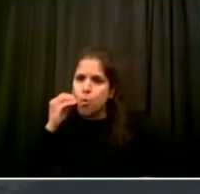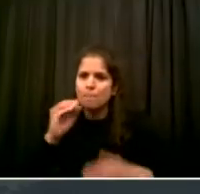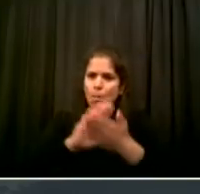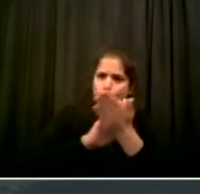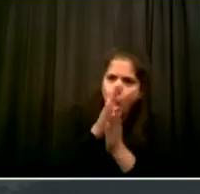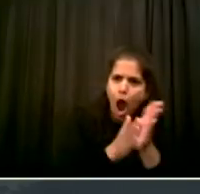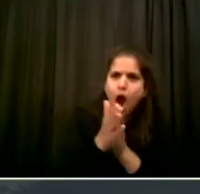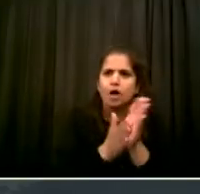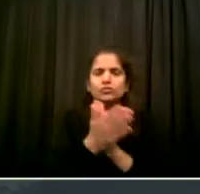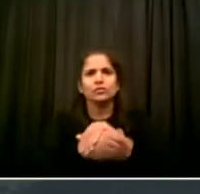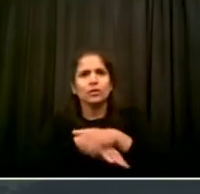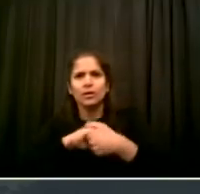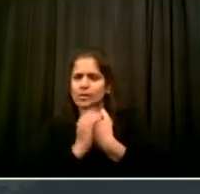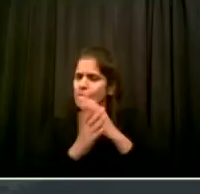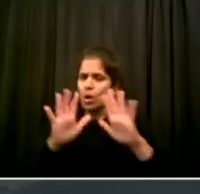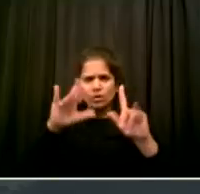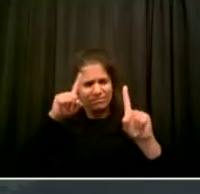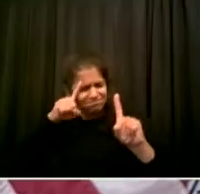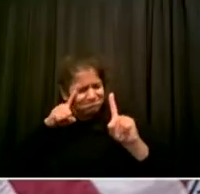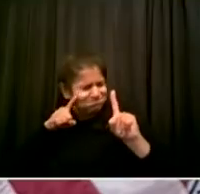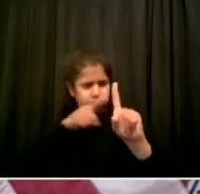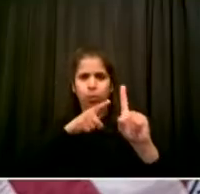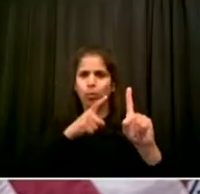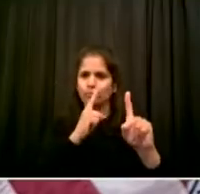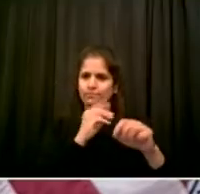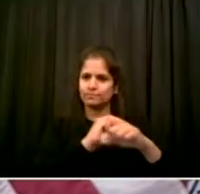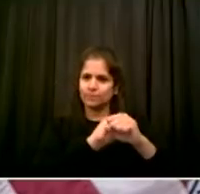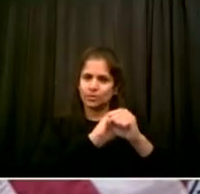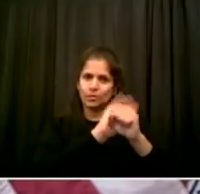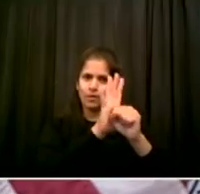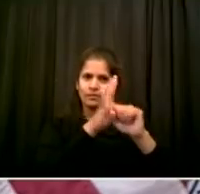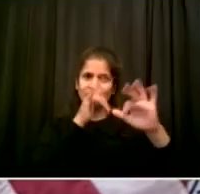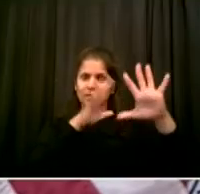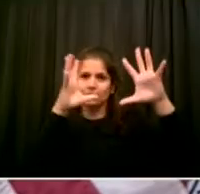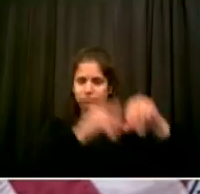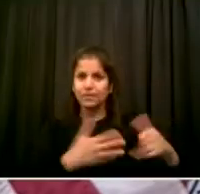phase. Okay, a few quick words in Spanish.